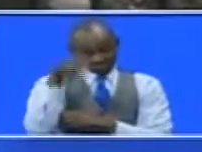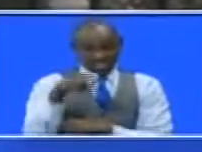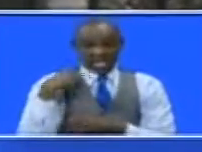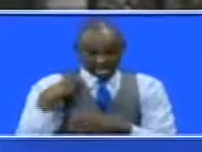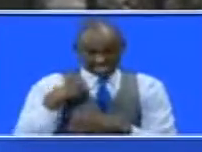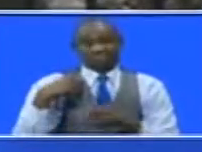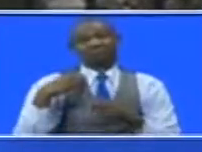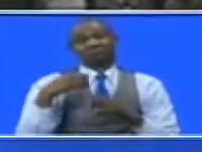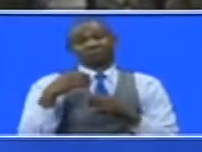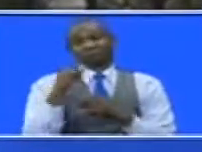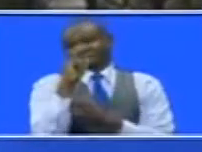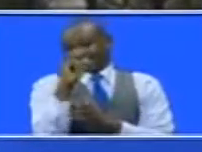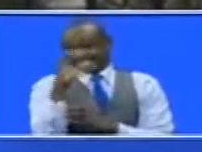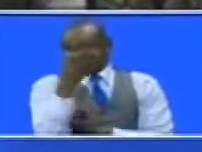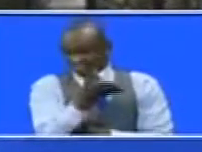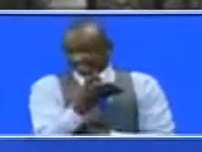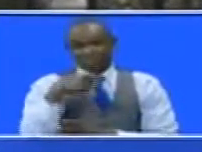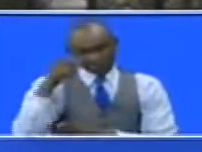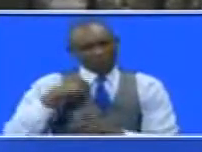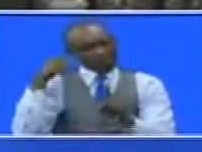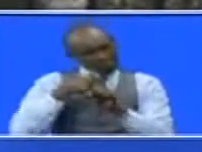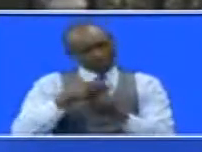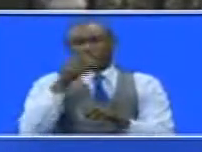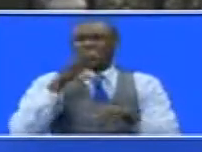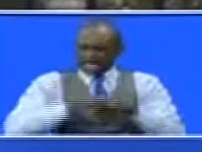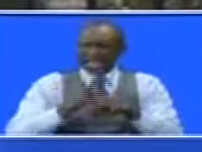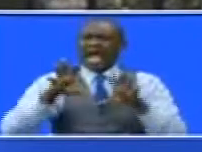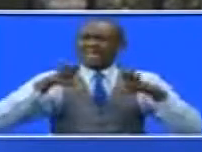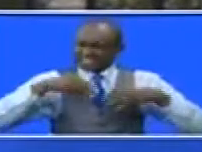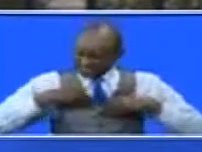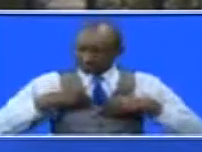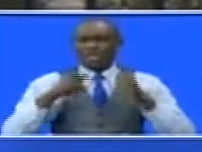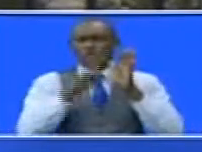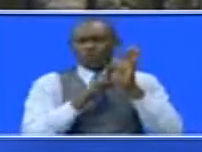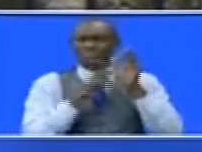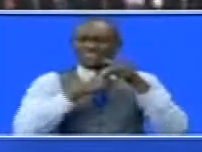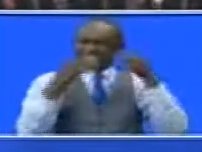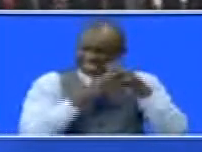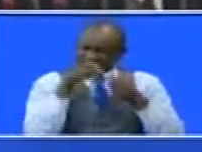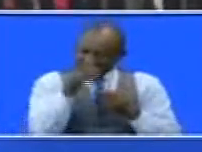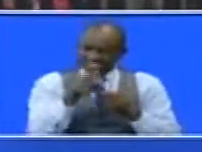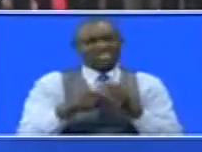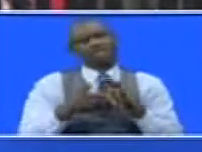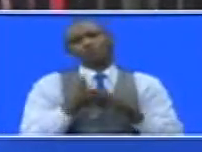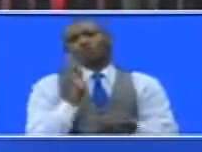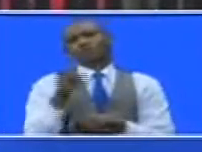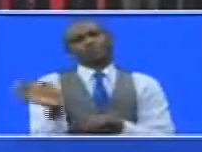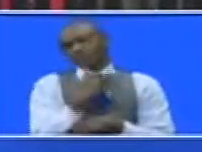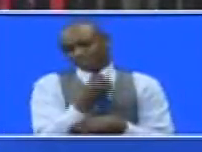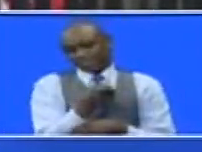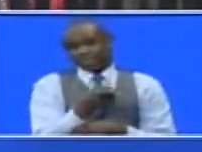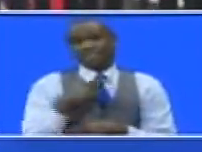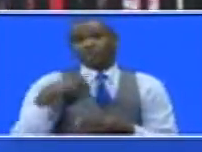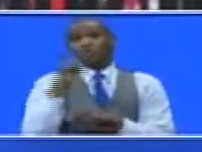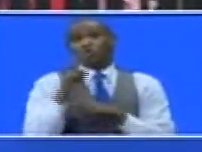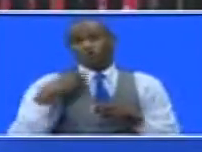Hague, Kenya's brief, to lobby for the ICC to rescind the admission of Rule 68 in the Ruto and Sang case that allows for the